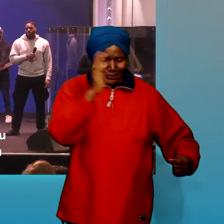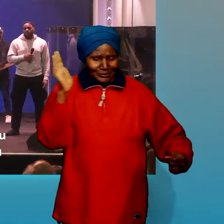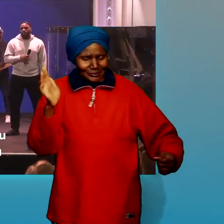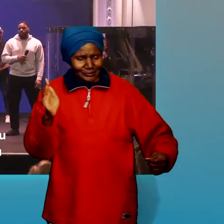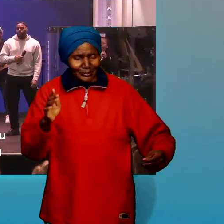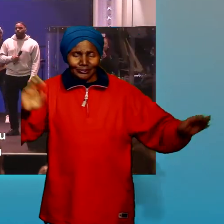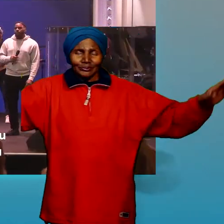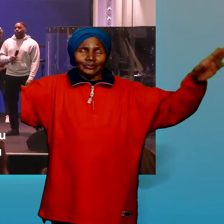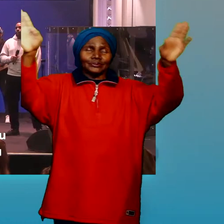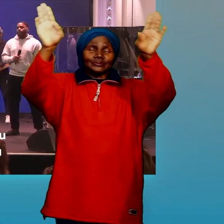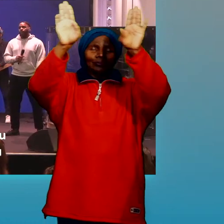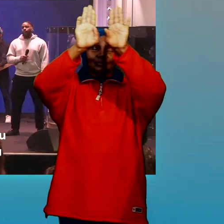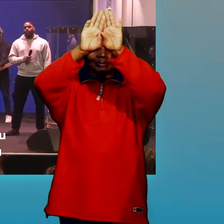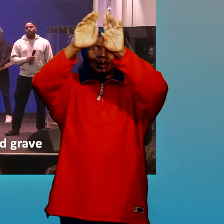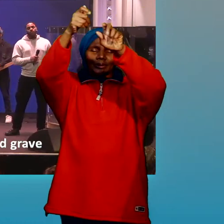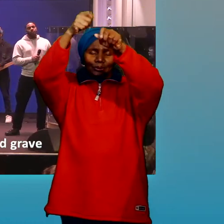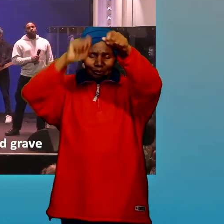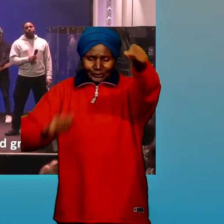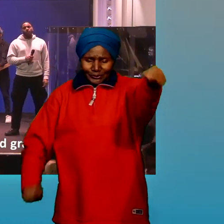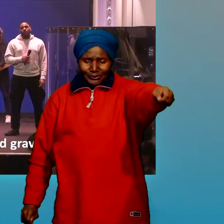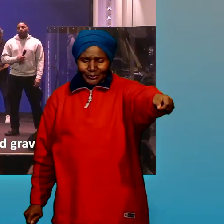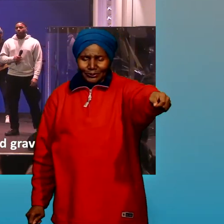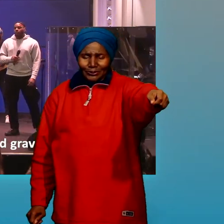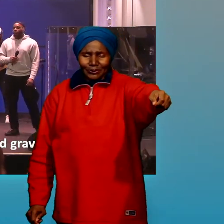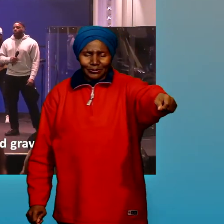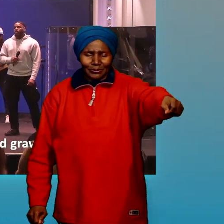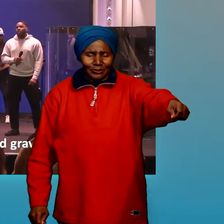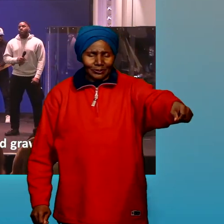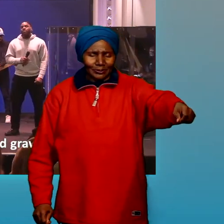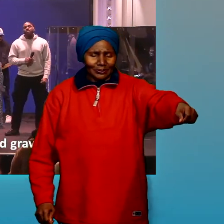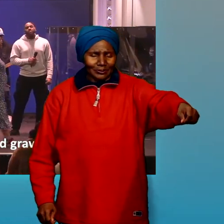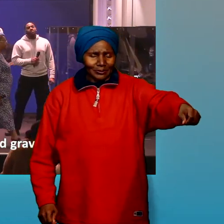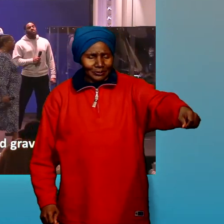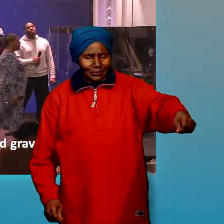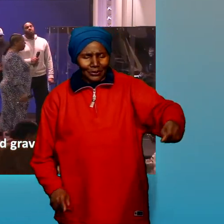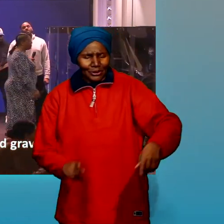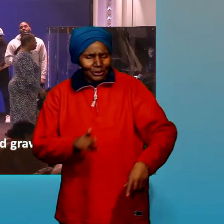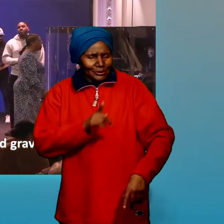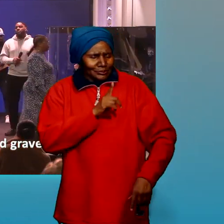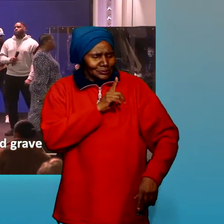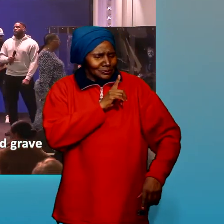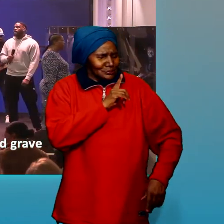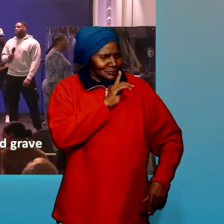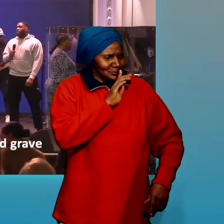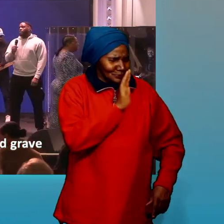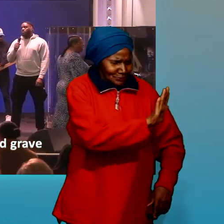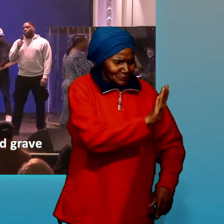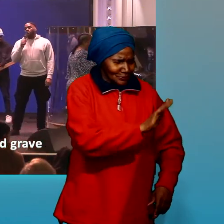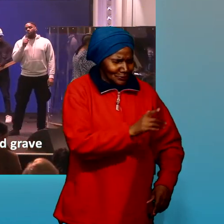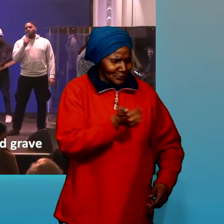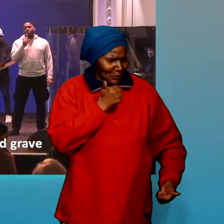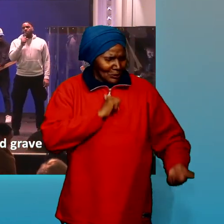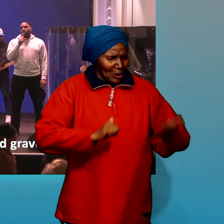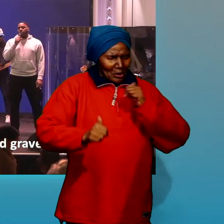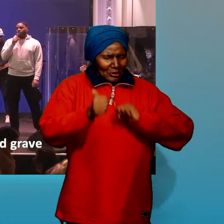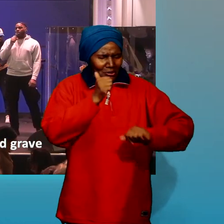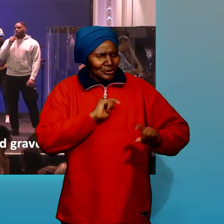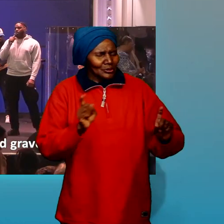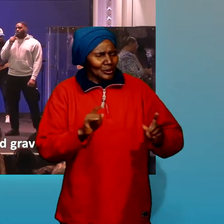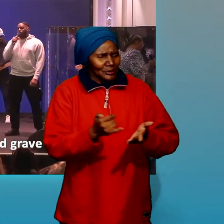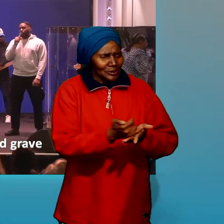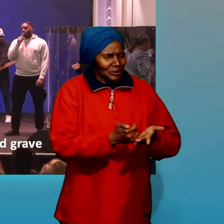veil tore before you. You silenced the boast of